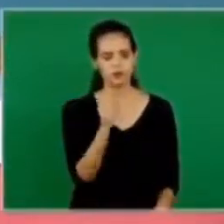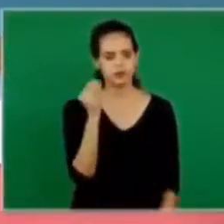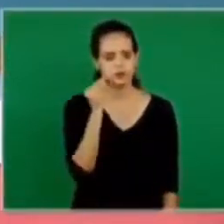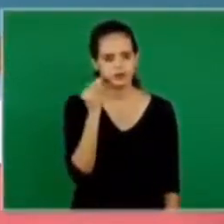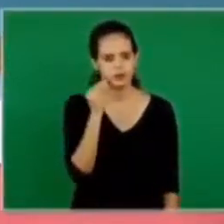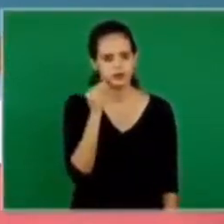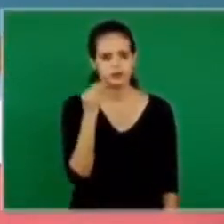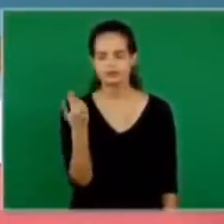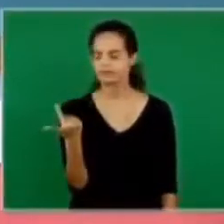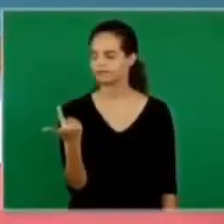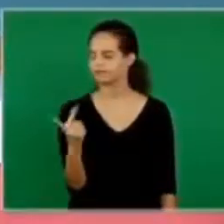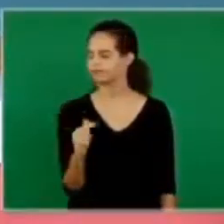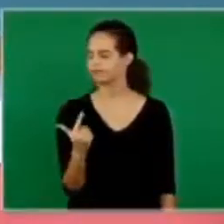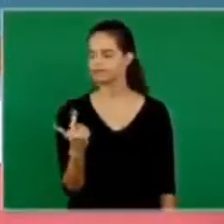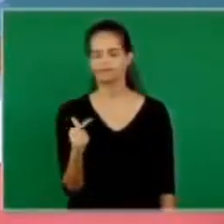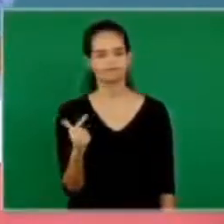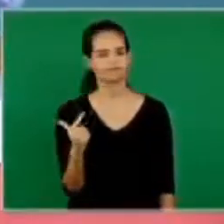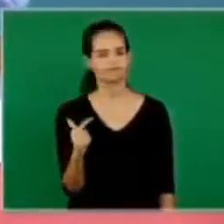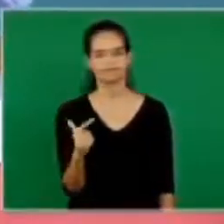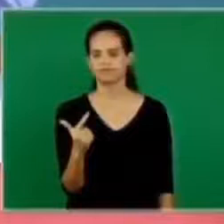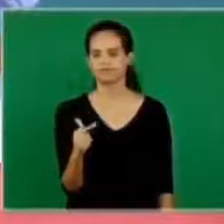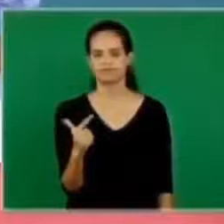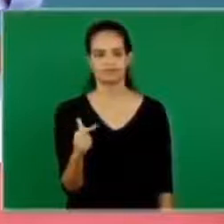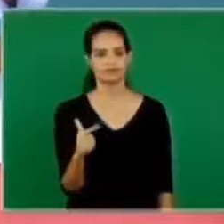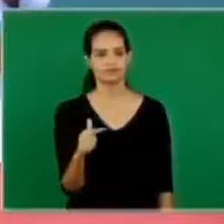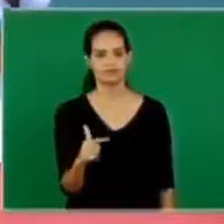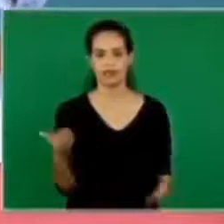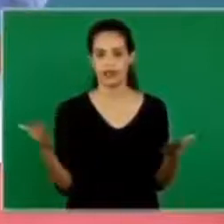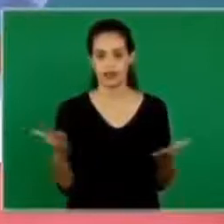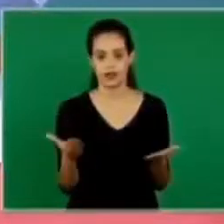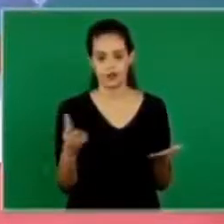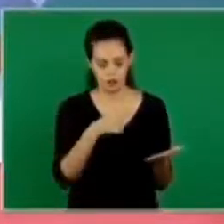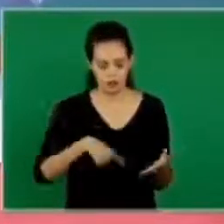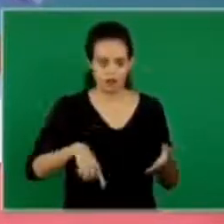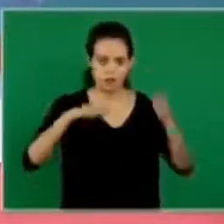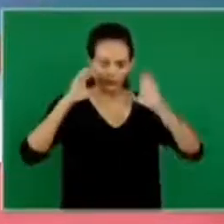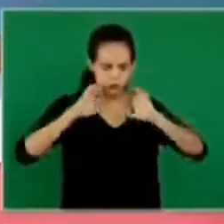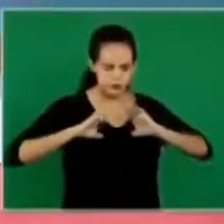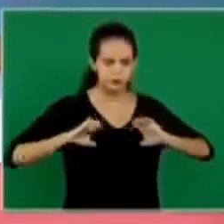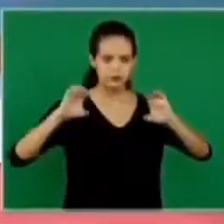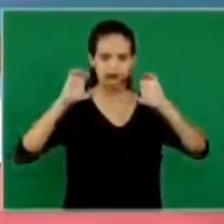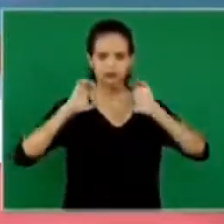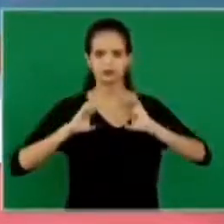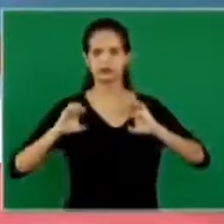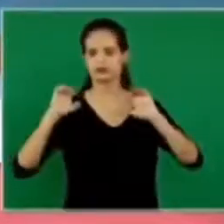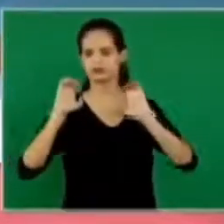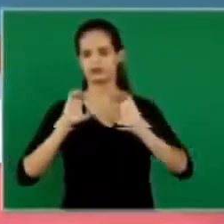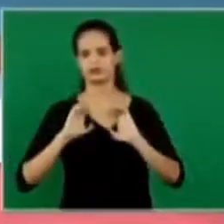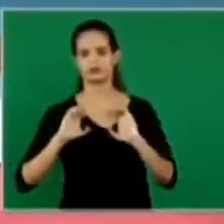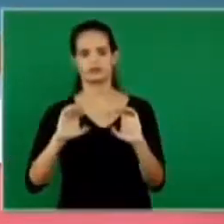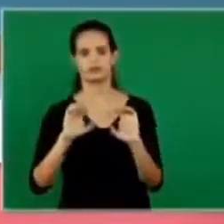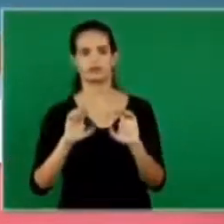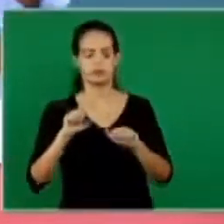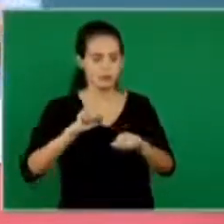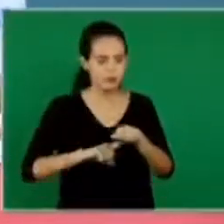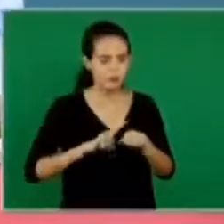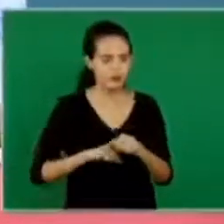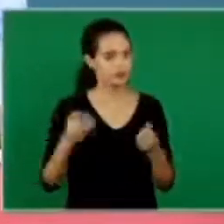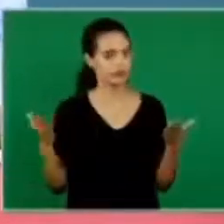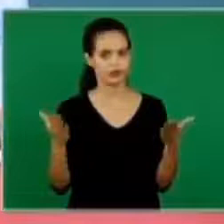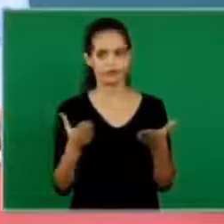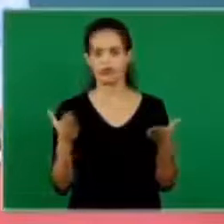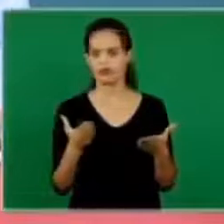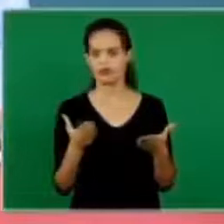There will be no more opportunities. The net is being thrown for the last time